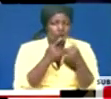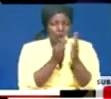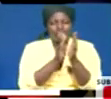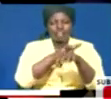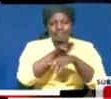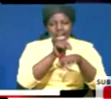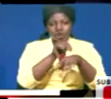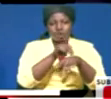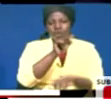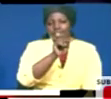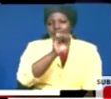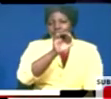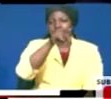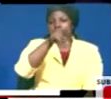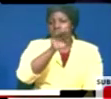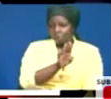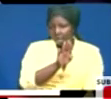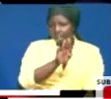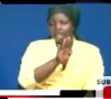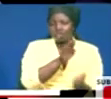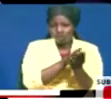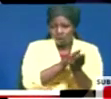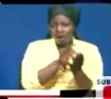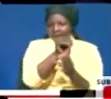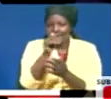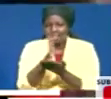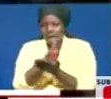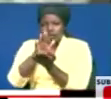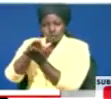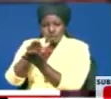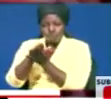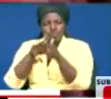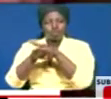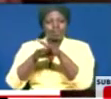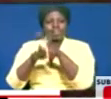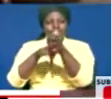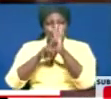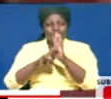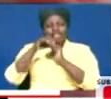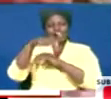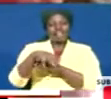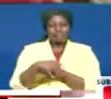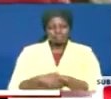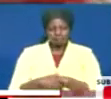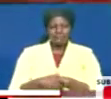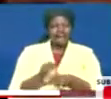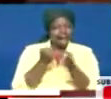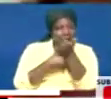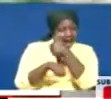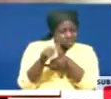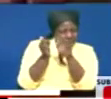depots and sub-depots to access the required fertilizer. Immediate priority intervention will be